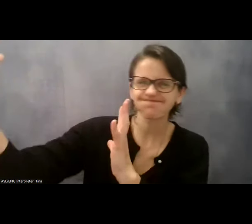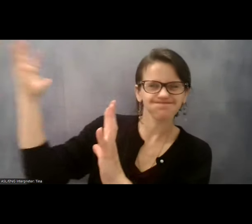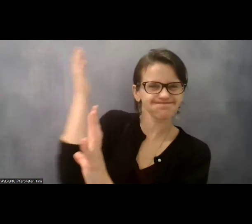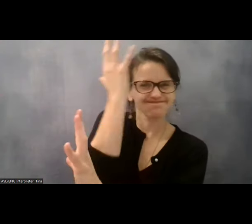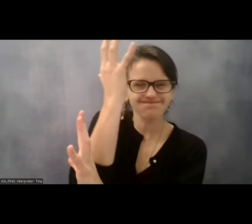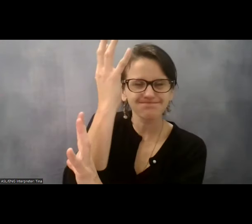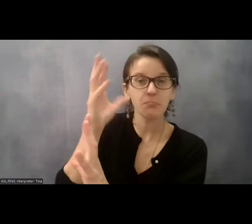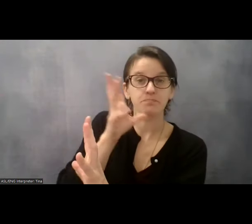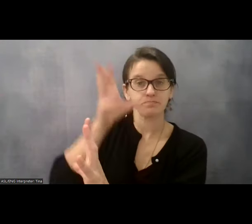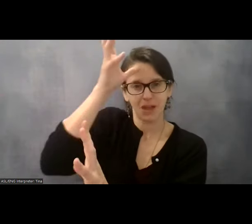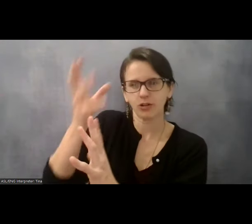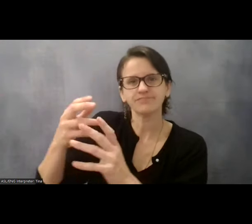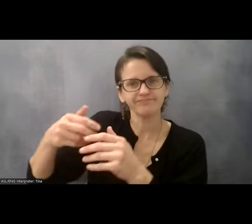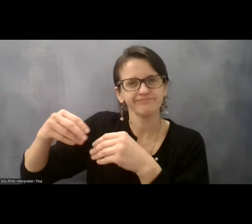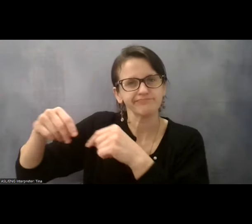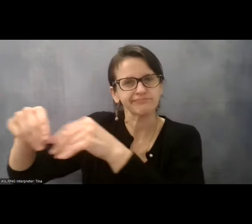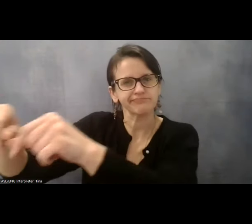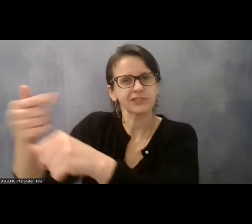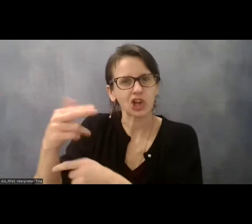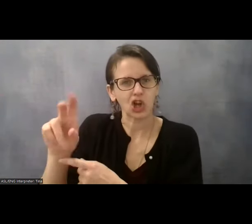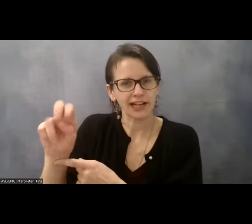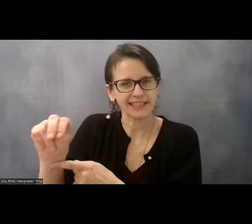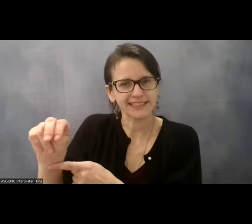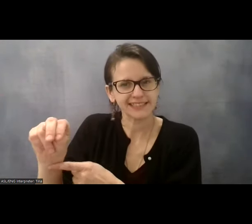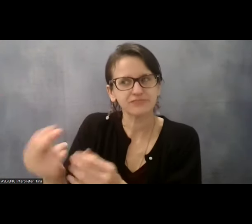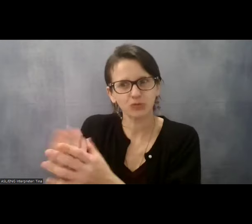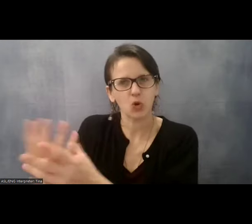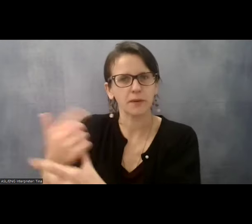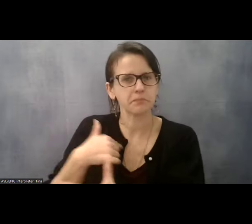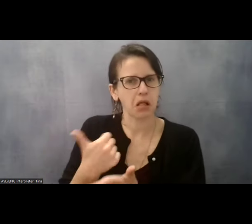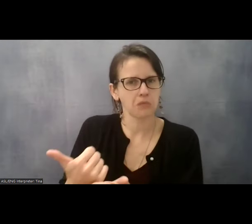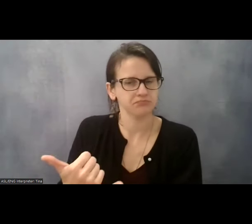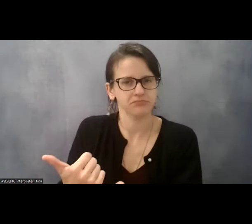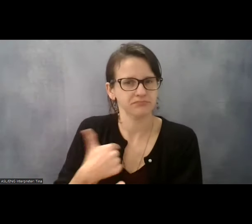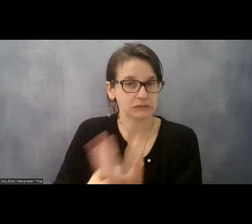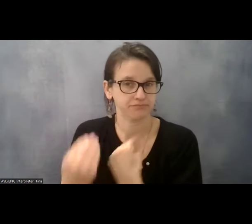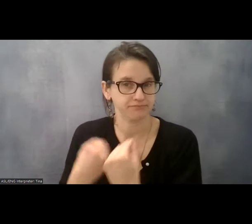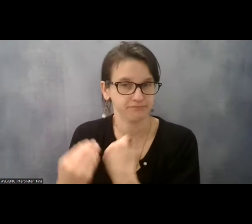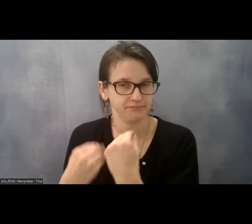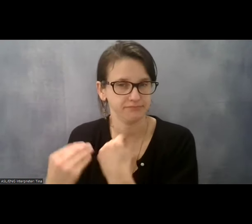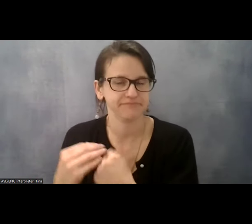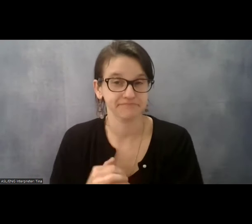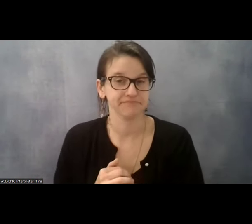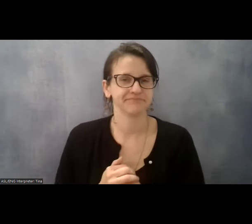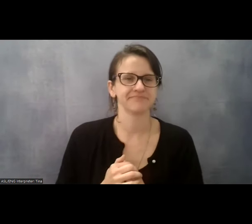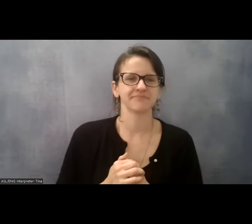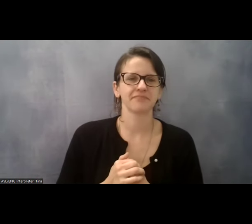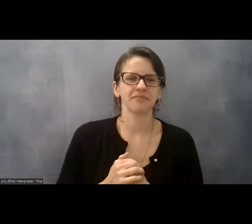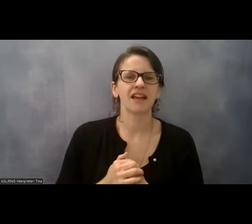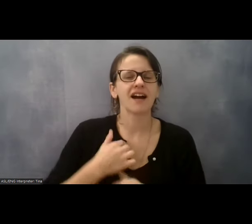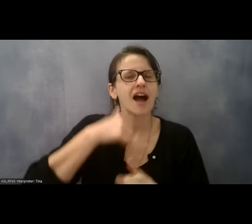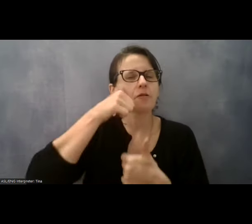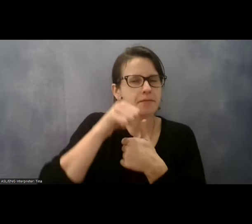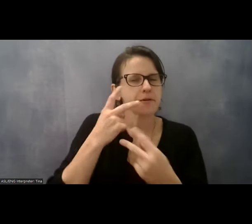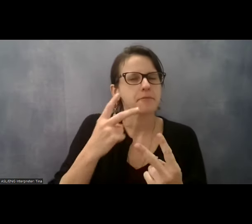do a lot of the growing. I did some of the eating, though. But I remember crawling around when I was barely able to